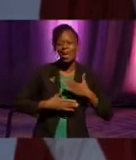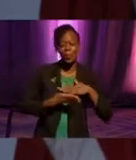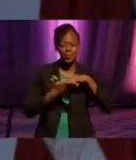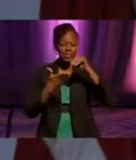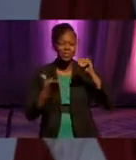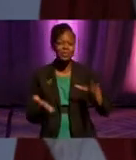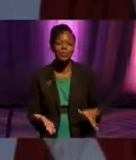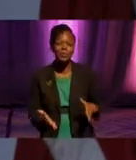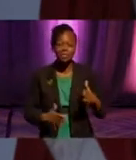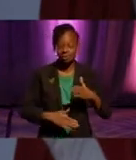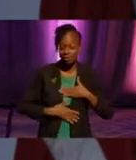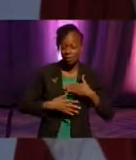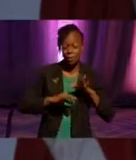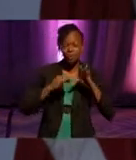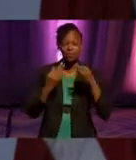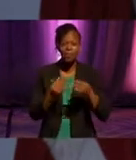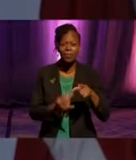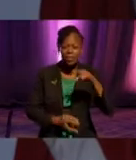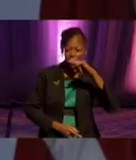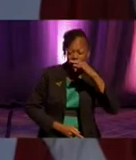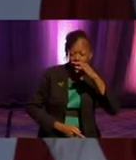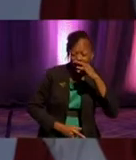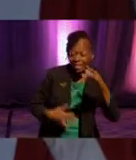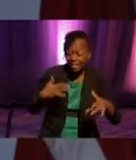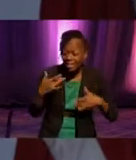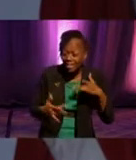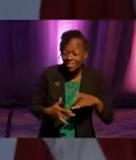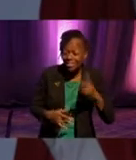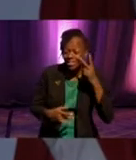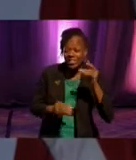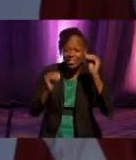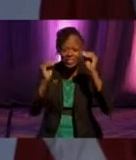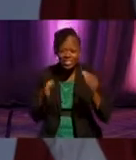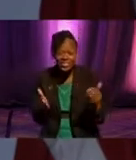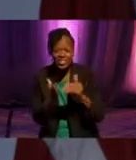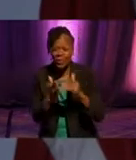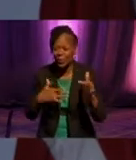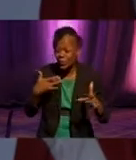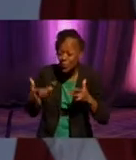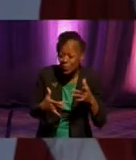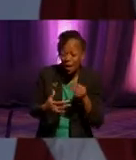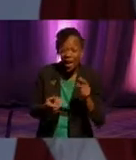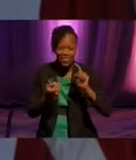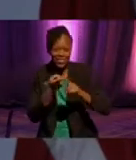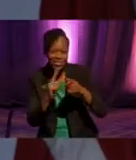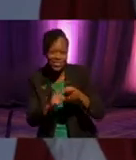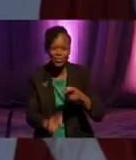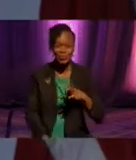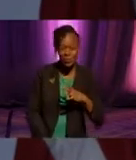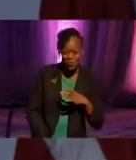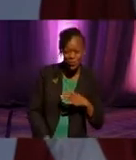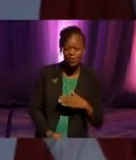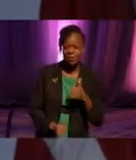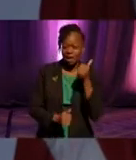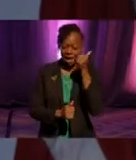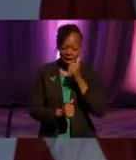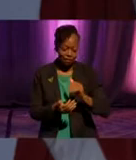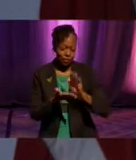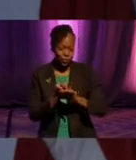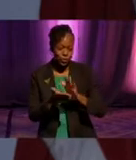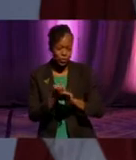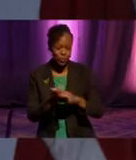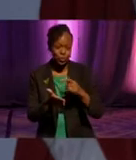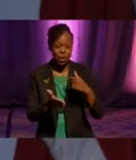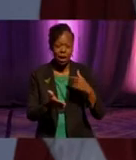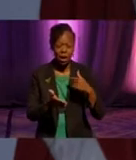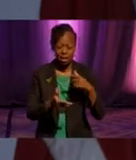families, kids excited to be reunited with their teachers and friends. And at every school, my charge and the